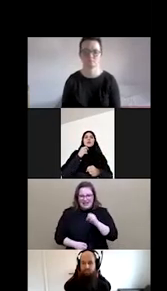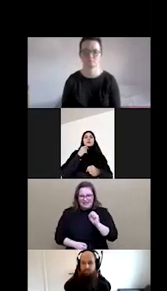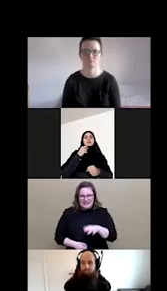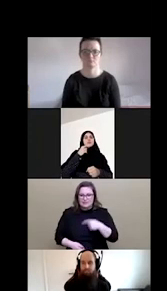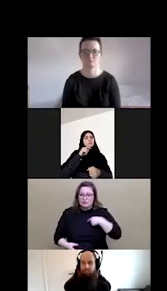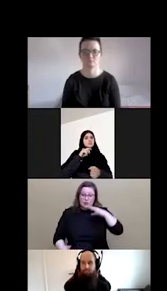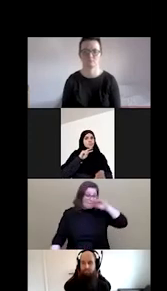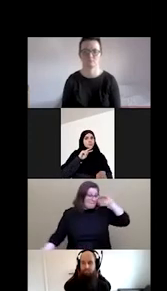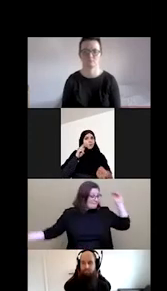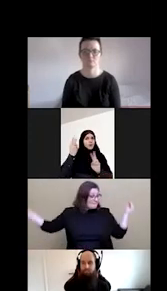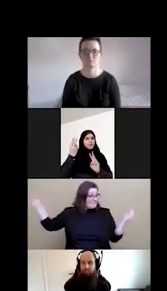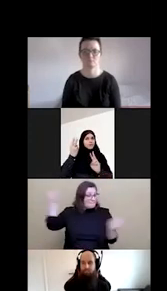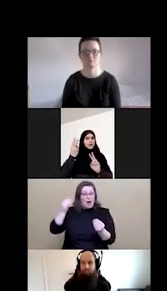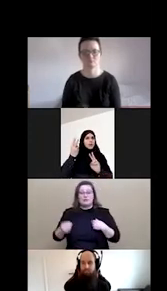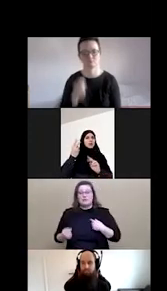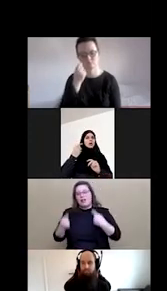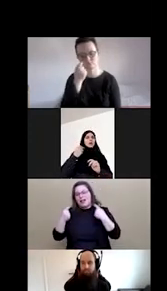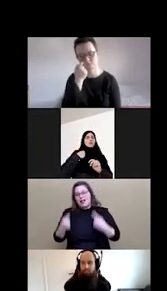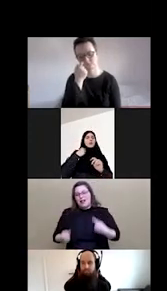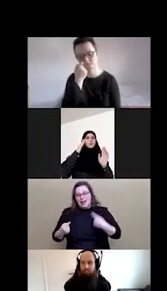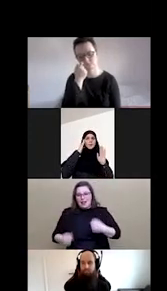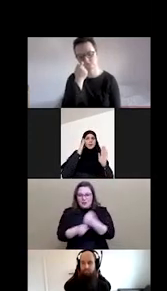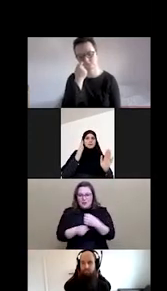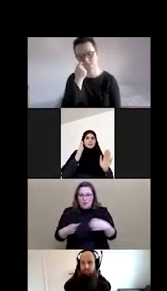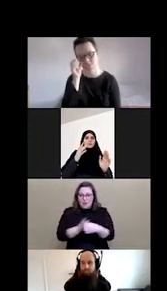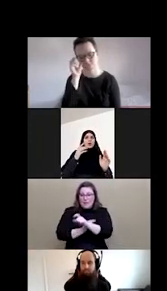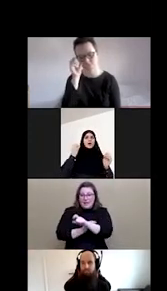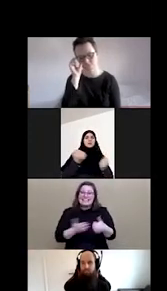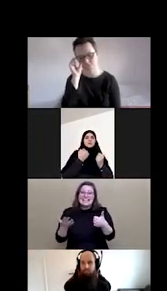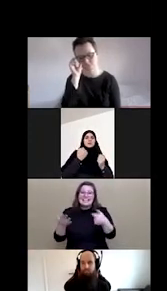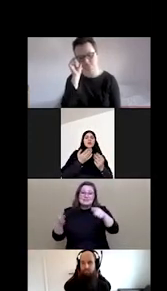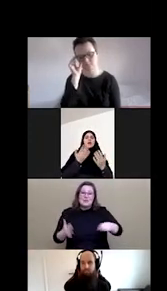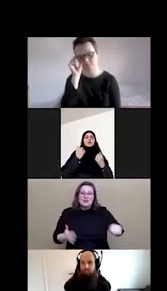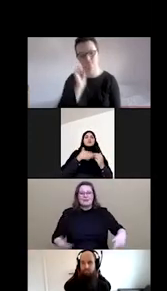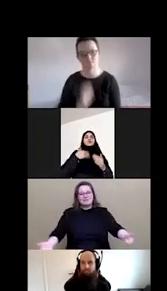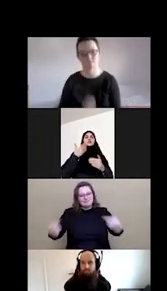work with you for the past 6 months. Thank you very much.